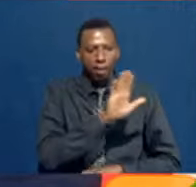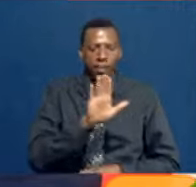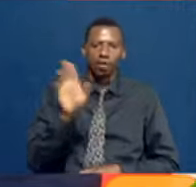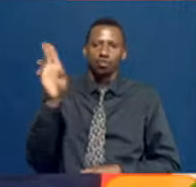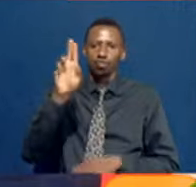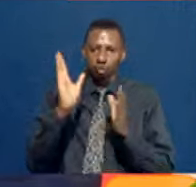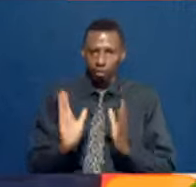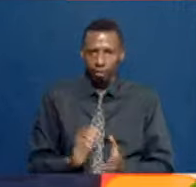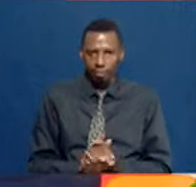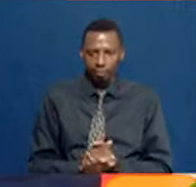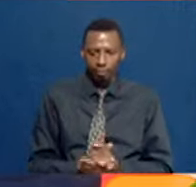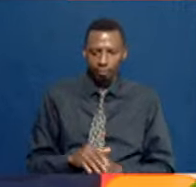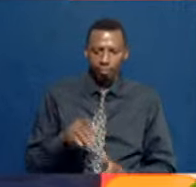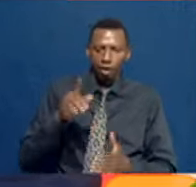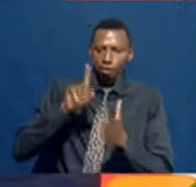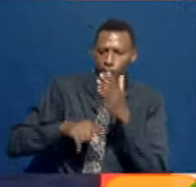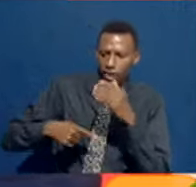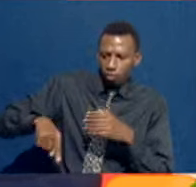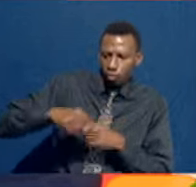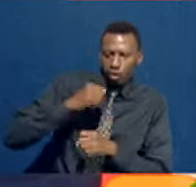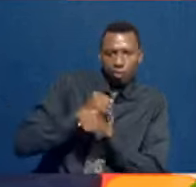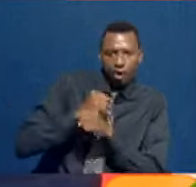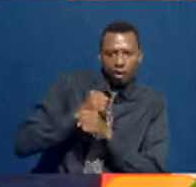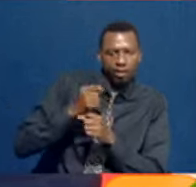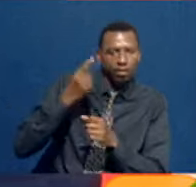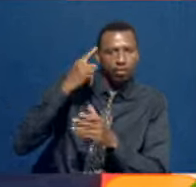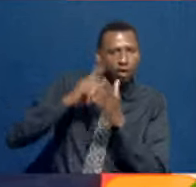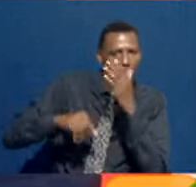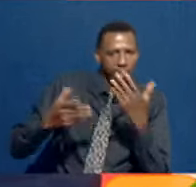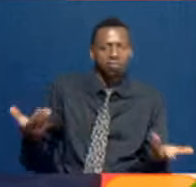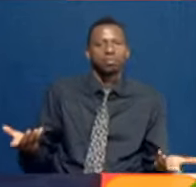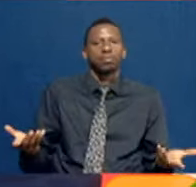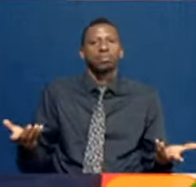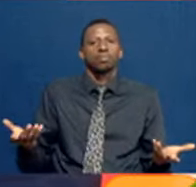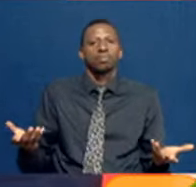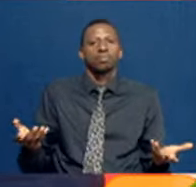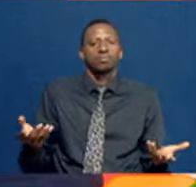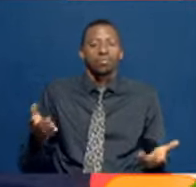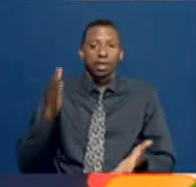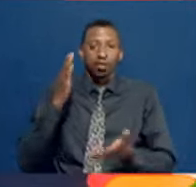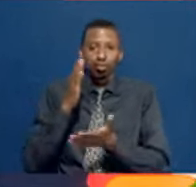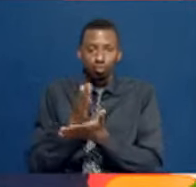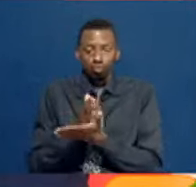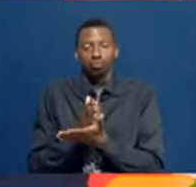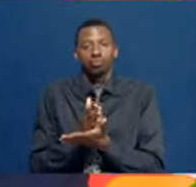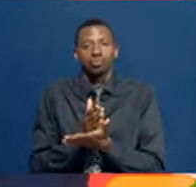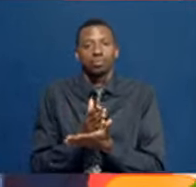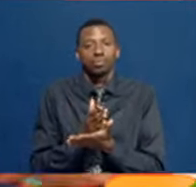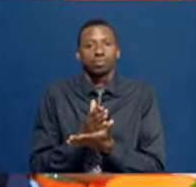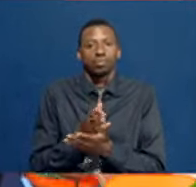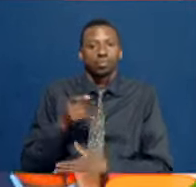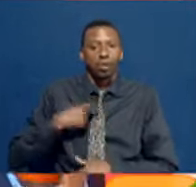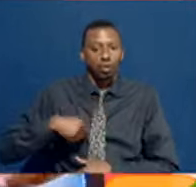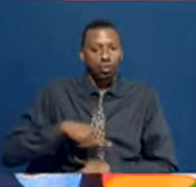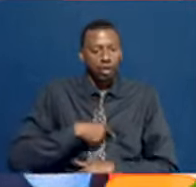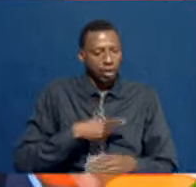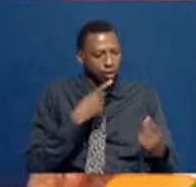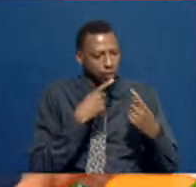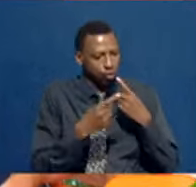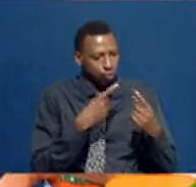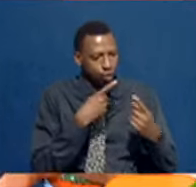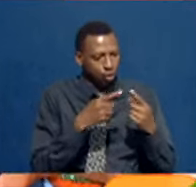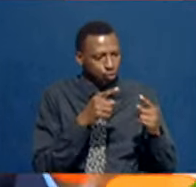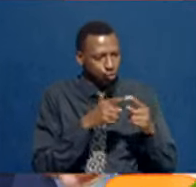What we are working on is that, of course, we have spoken to